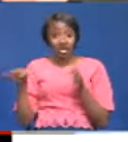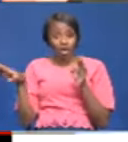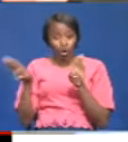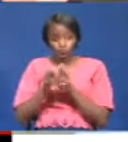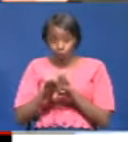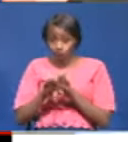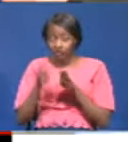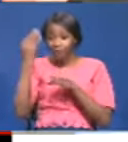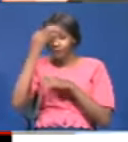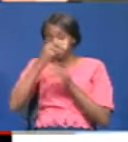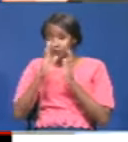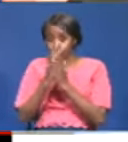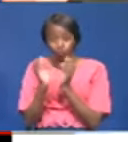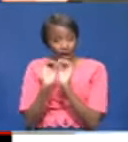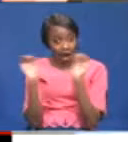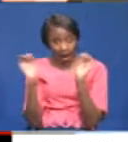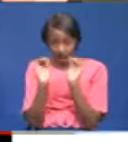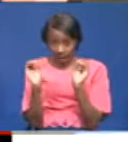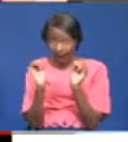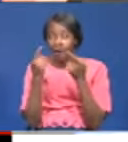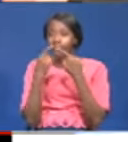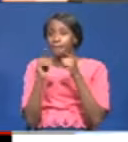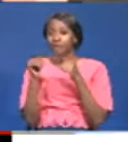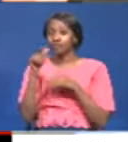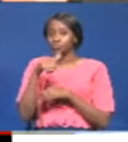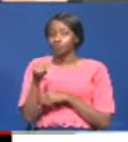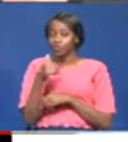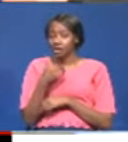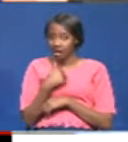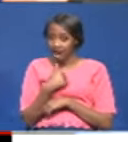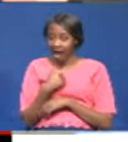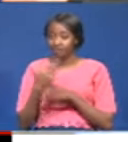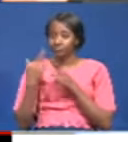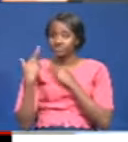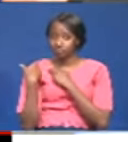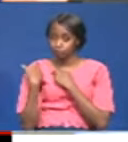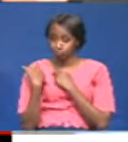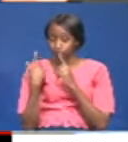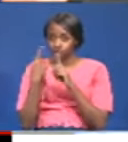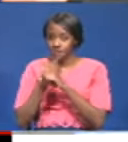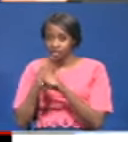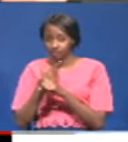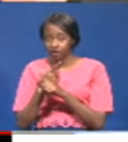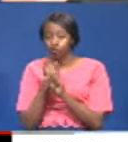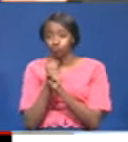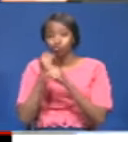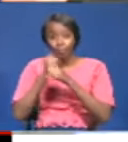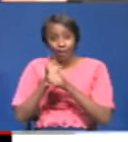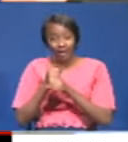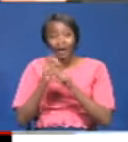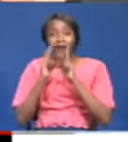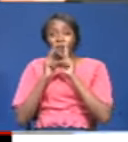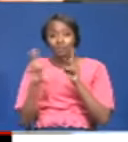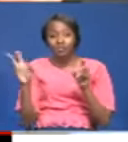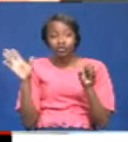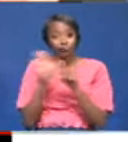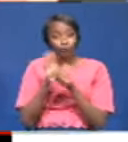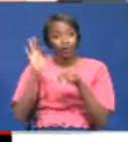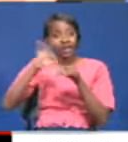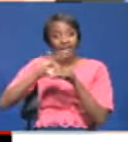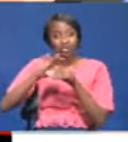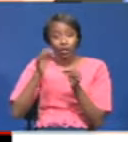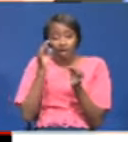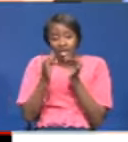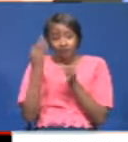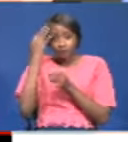want to do. But exactly, we have a mandate to make sure we have a peaceful election. And if a platform is being